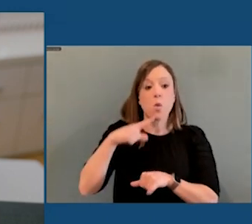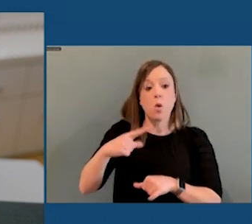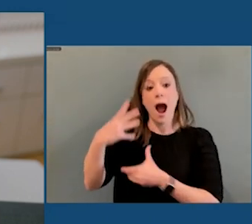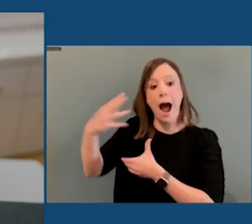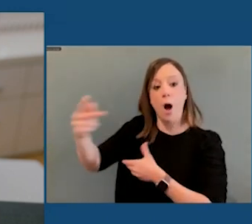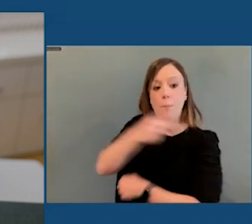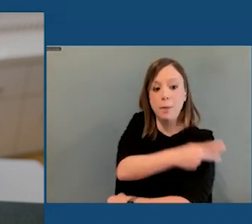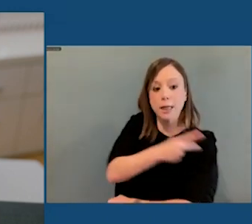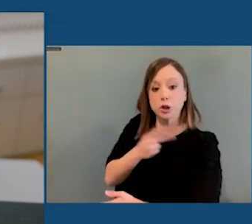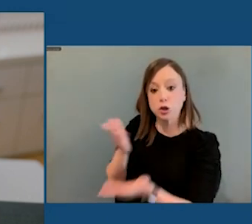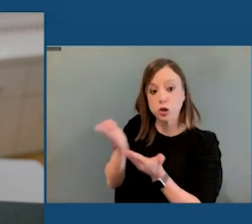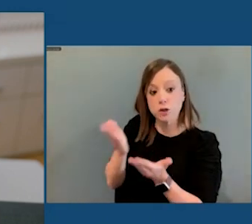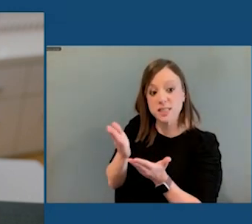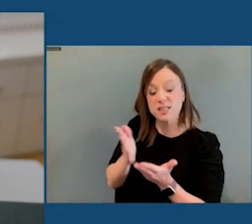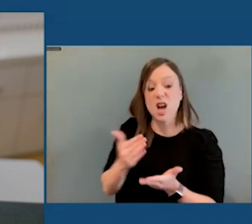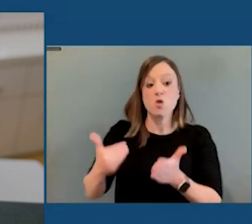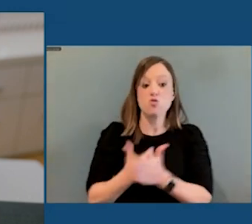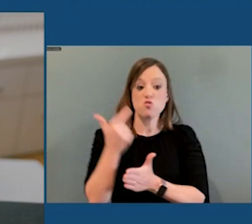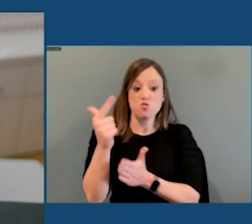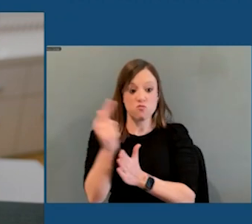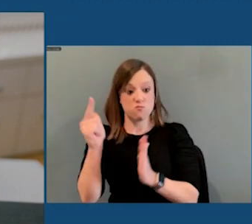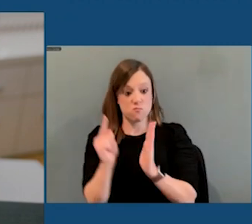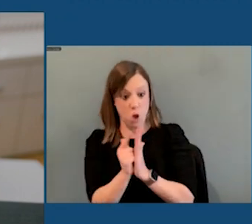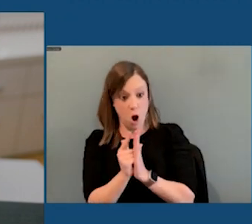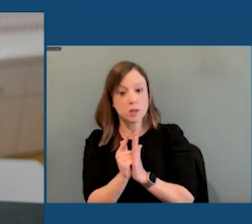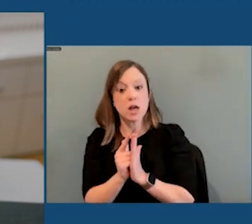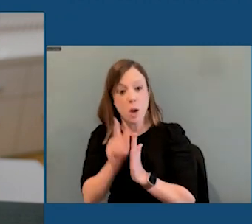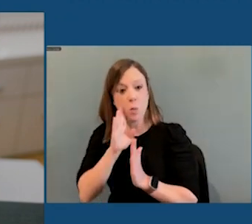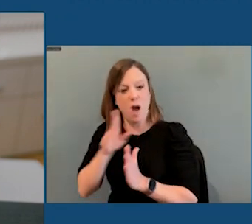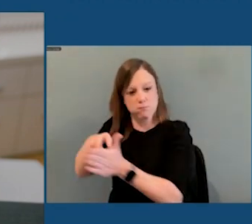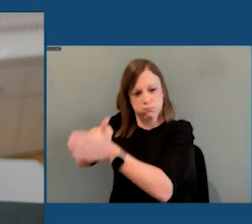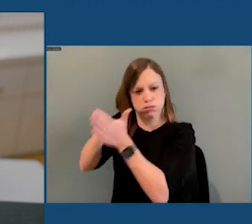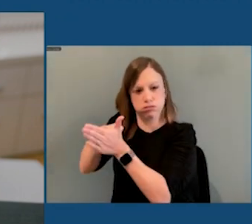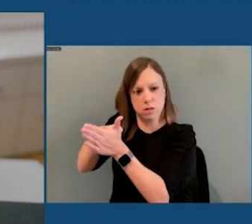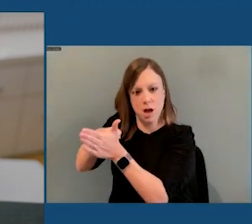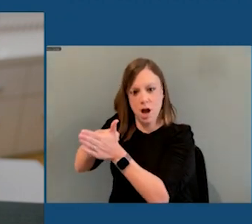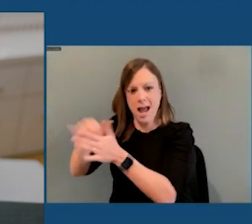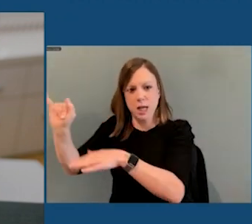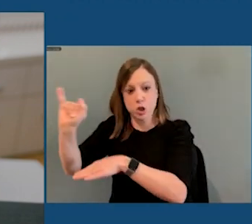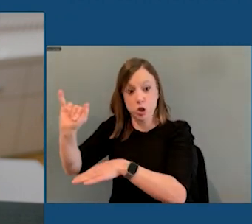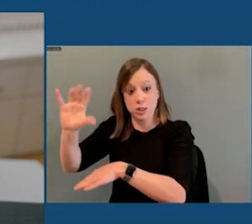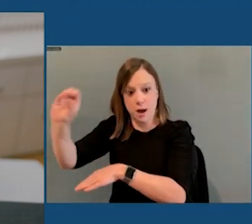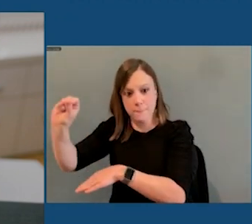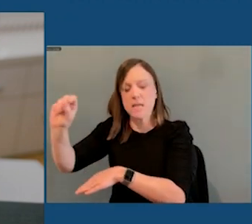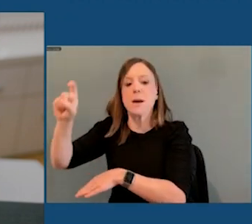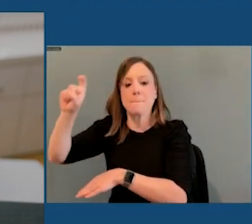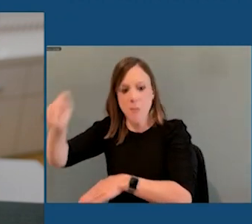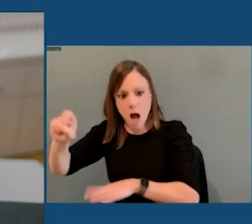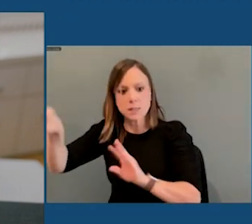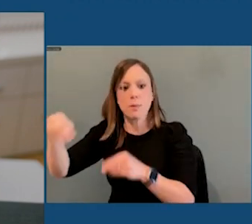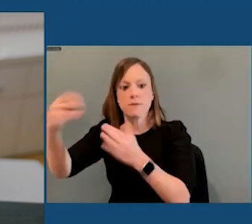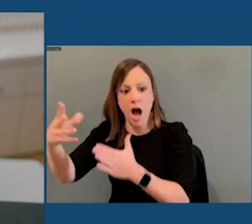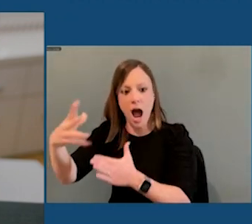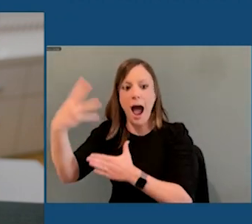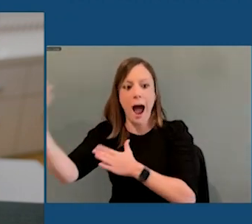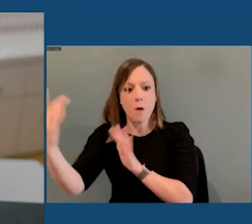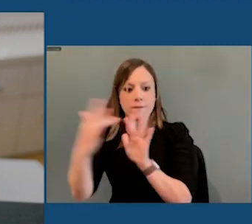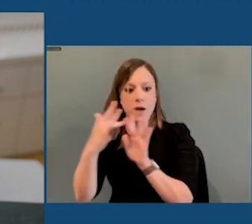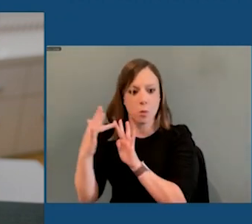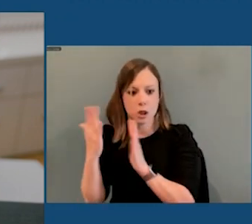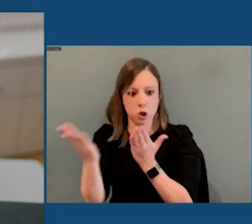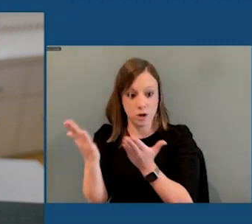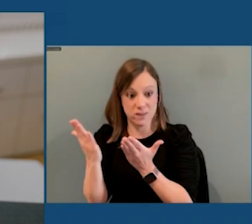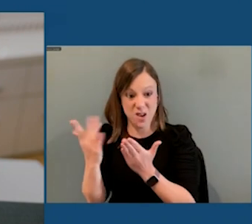that will mandate insurers to provide out-of-network service. That's for individuals when